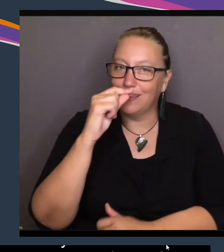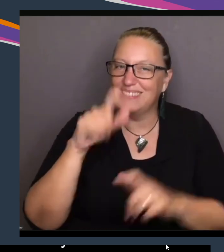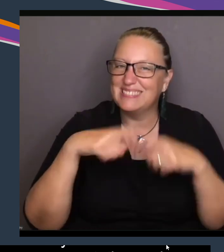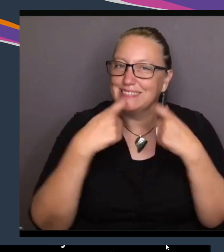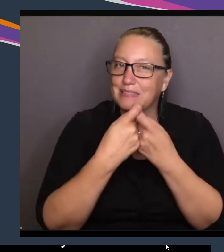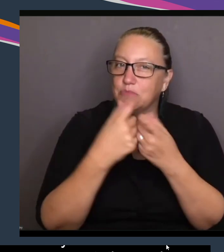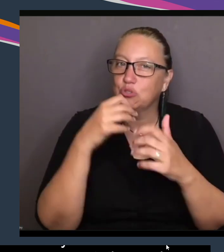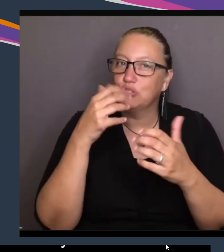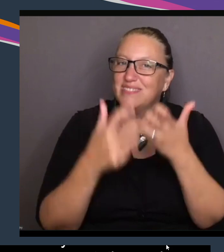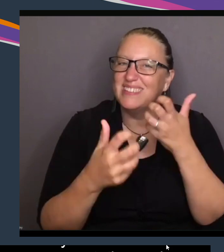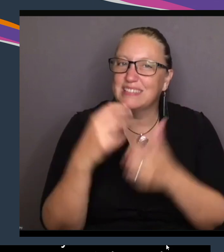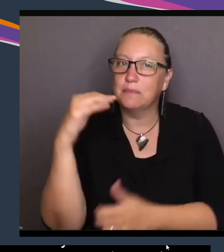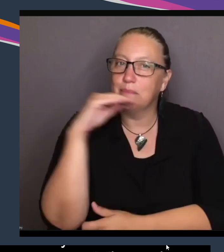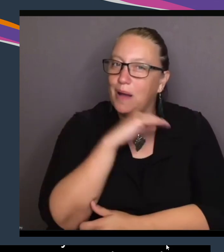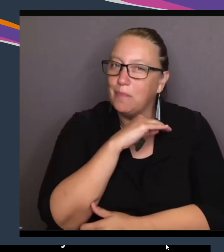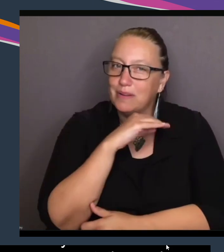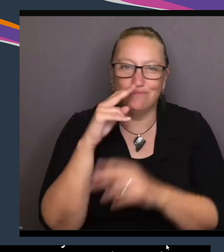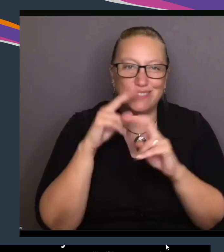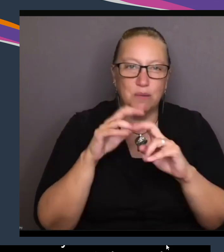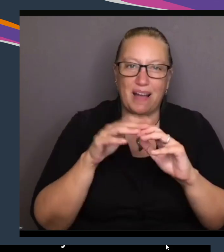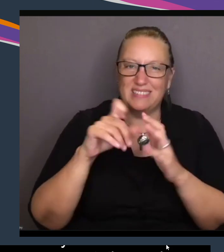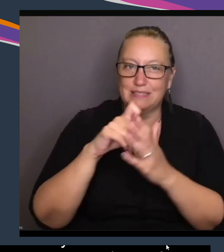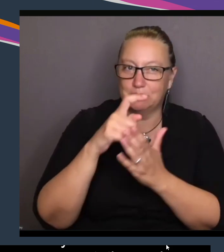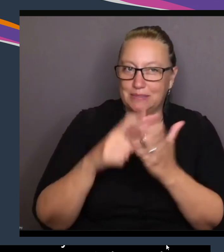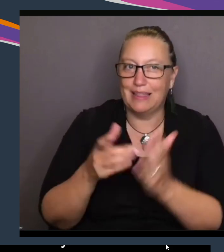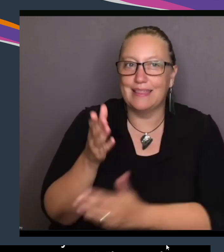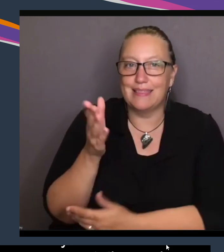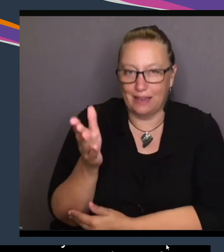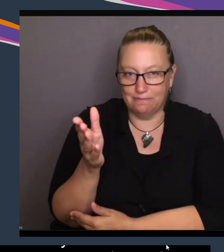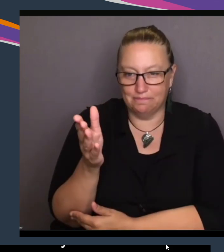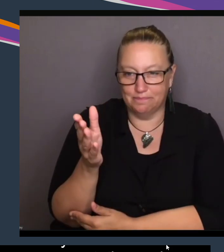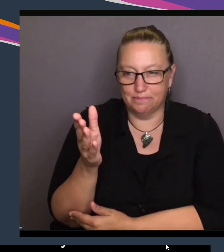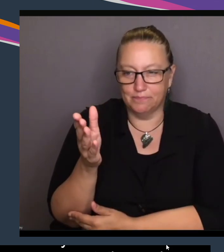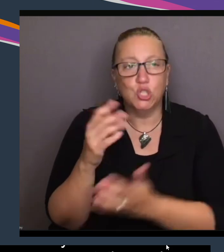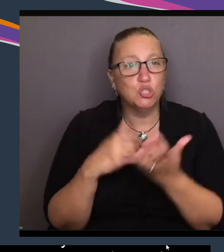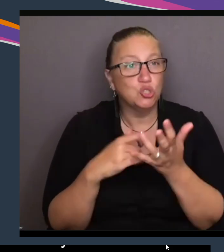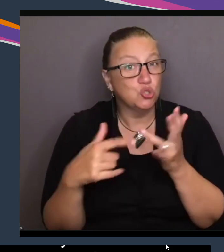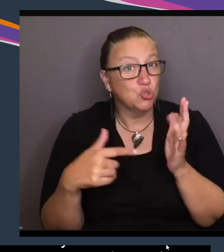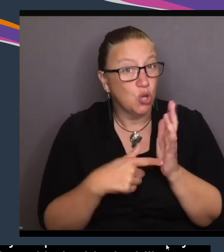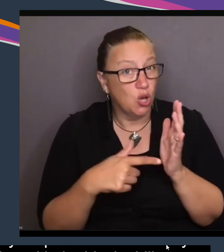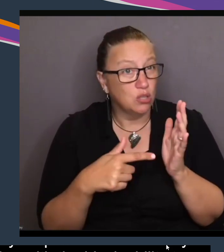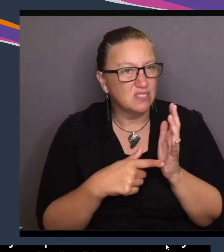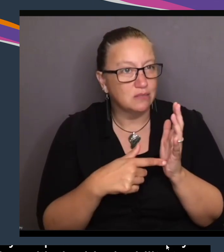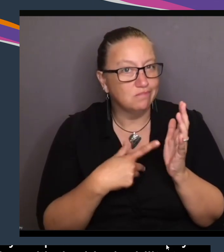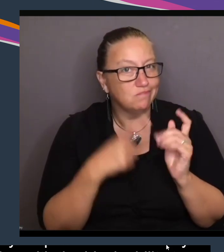there. I'm just wondering, Scott, you've talked about